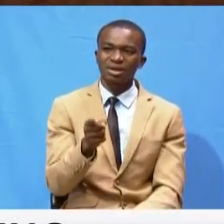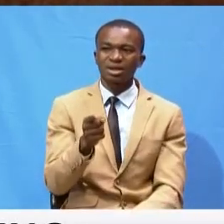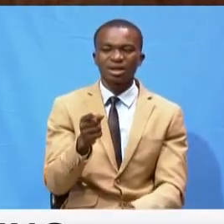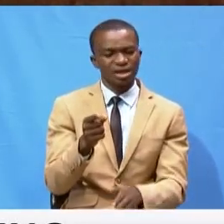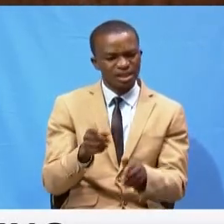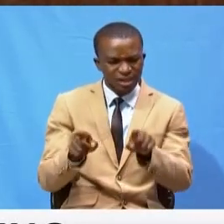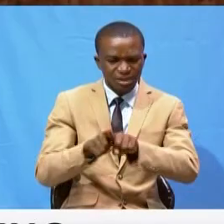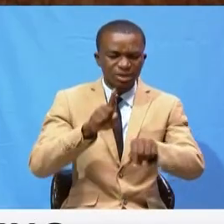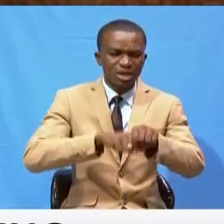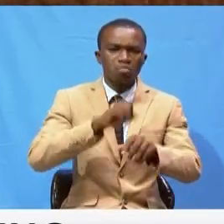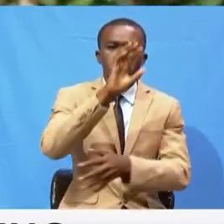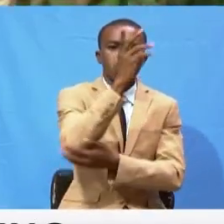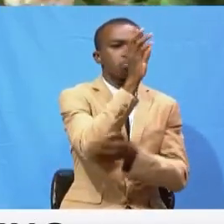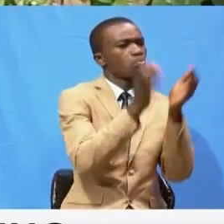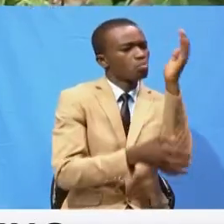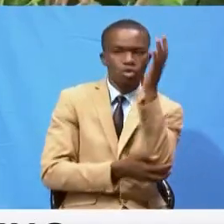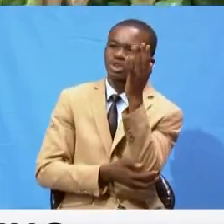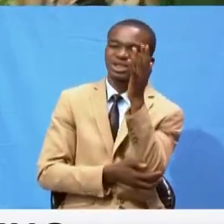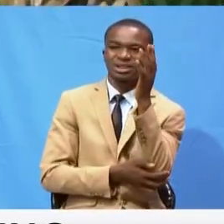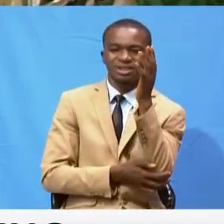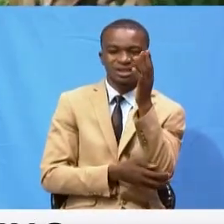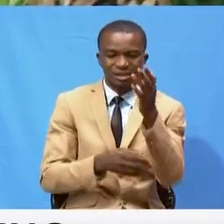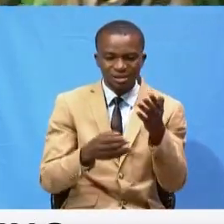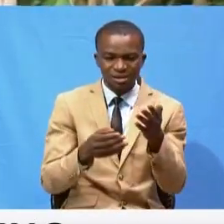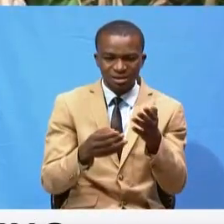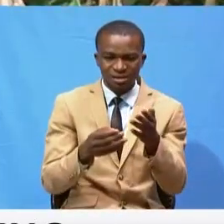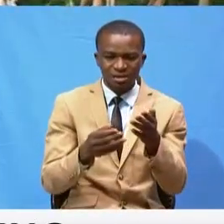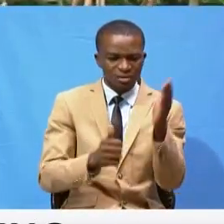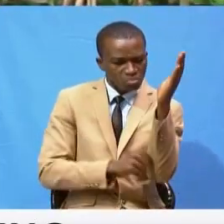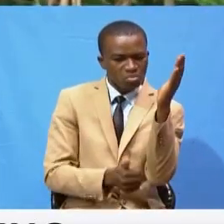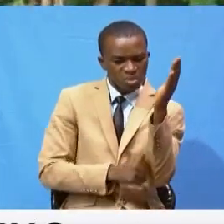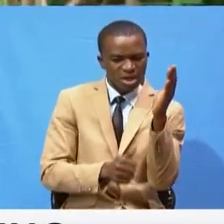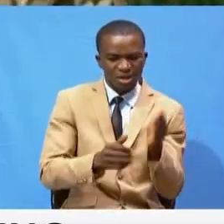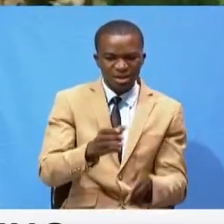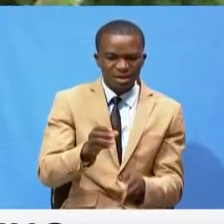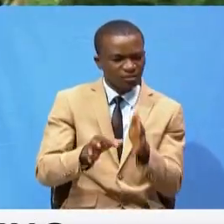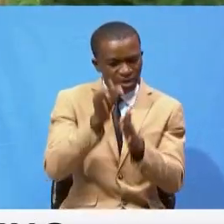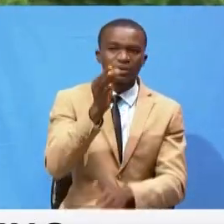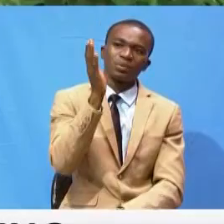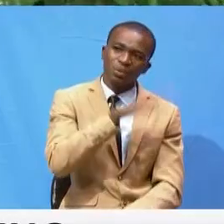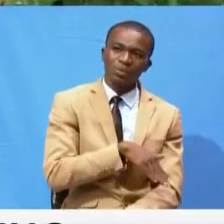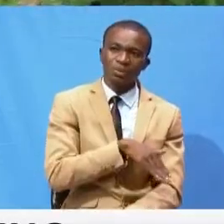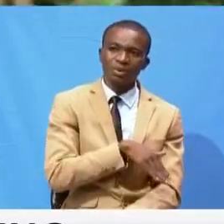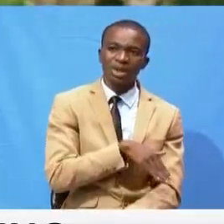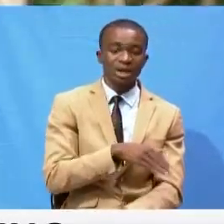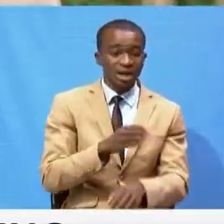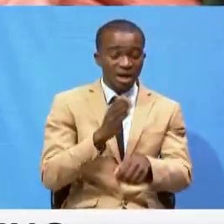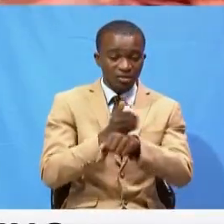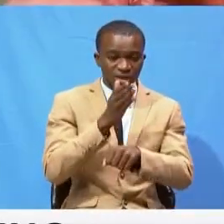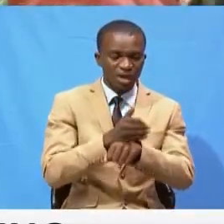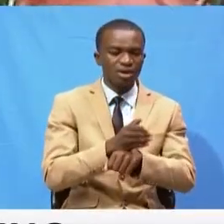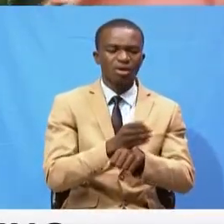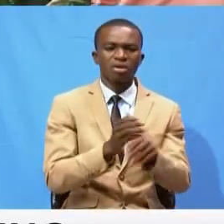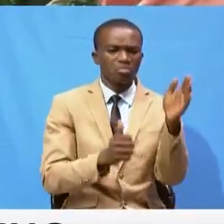bush. It is alleged that the owner, after realizing that the police are patrolling the area, decided to empty the bags